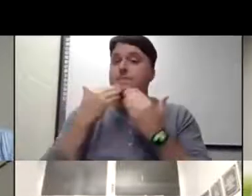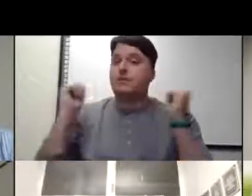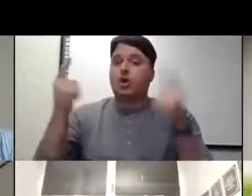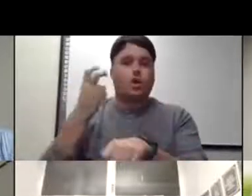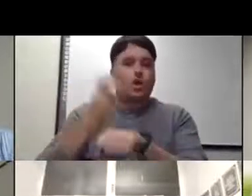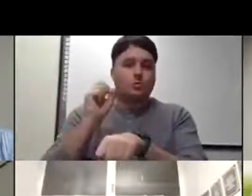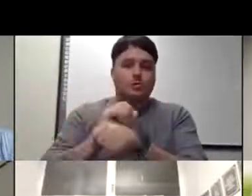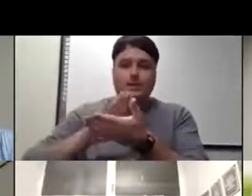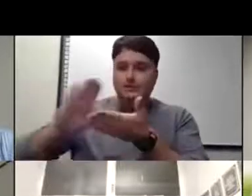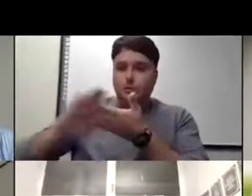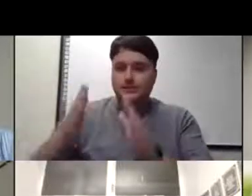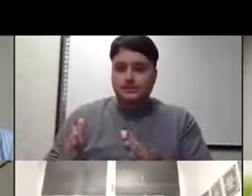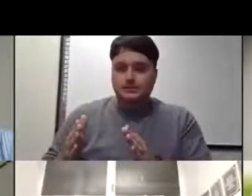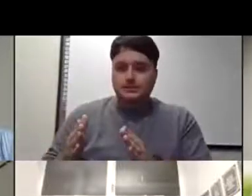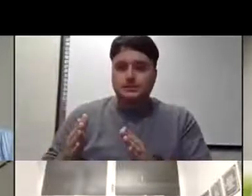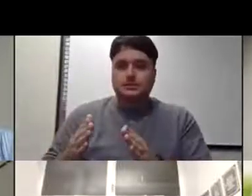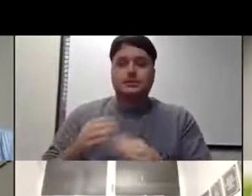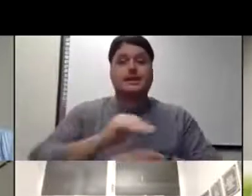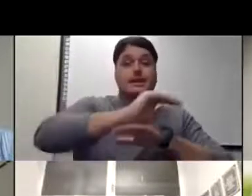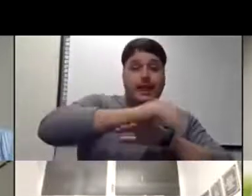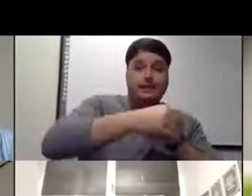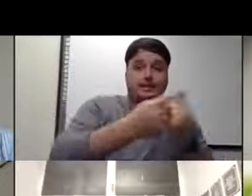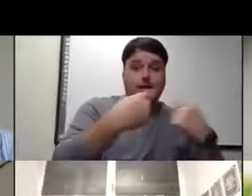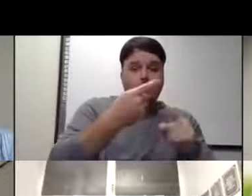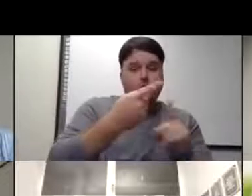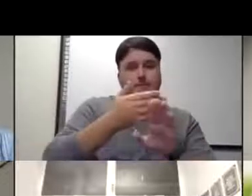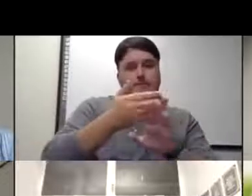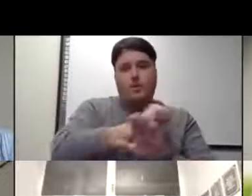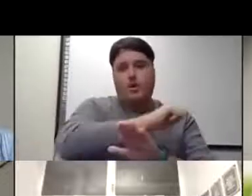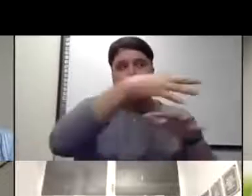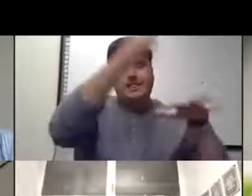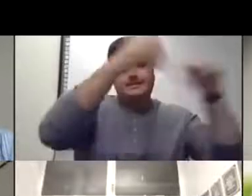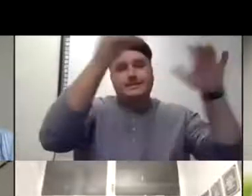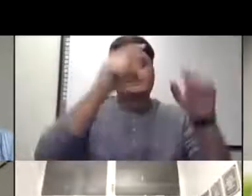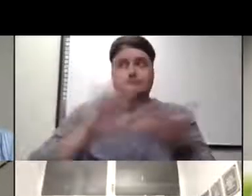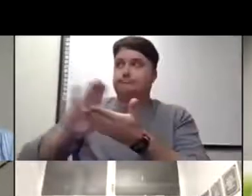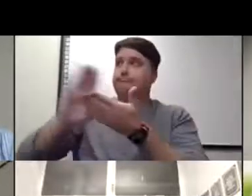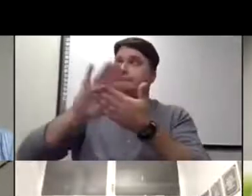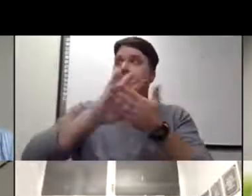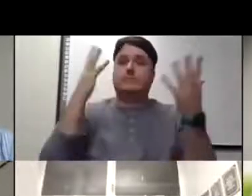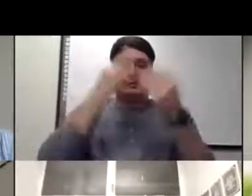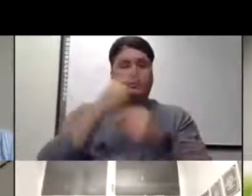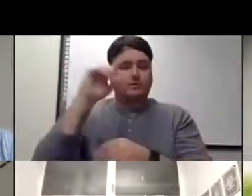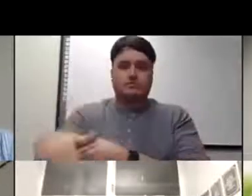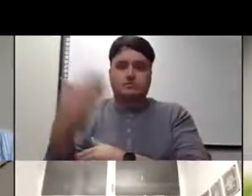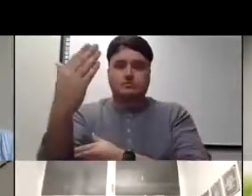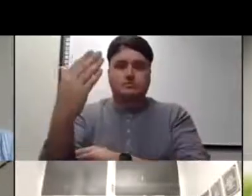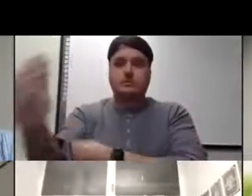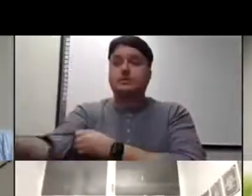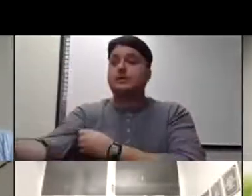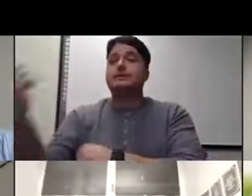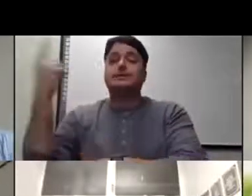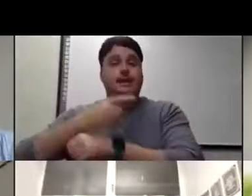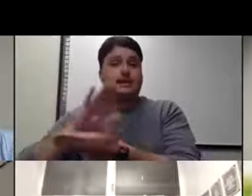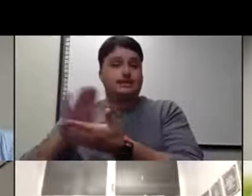hardworking custodians, from the night custodians who come in right before everyone leaves to make everything pretty for us in the morning, to our day custodians who keep